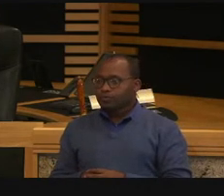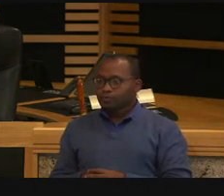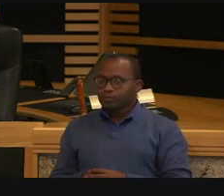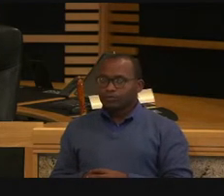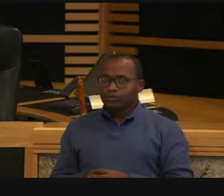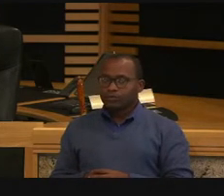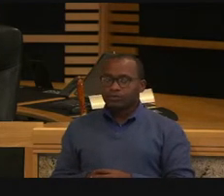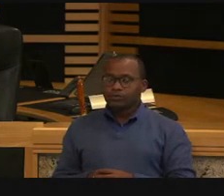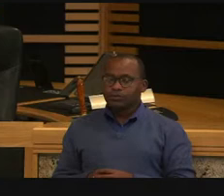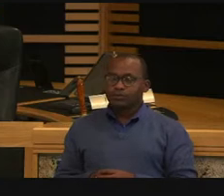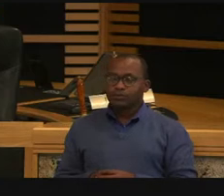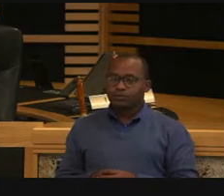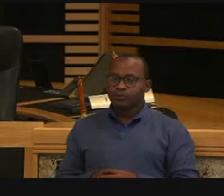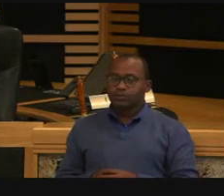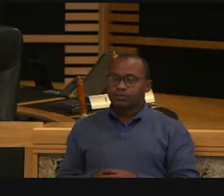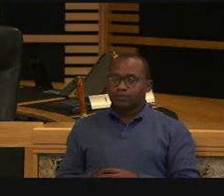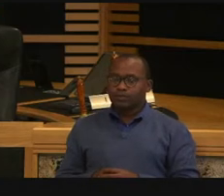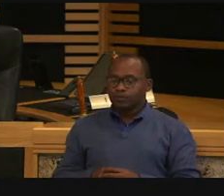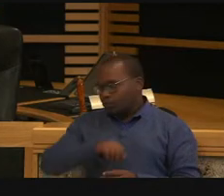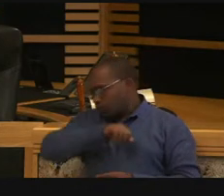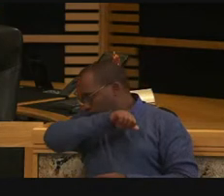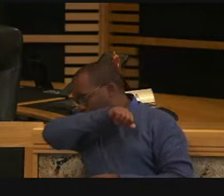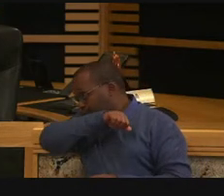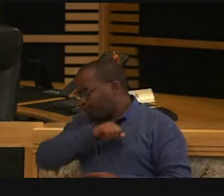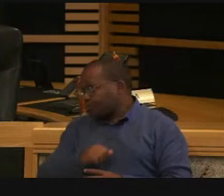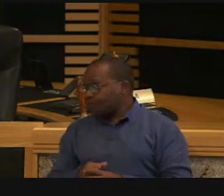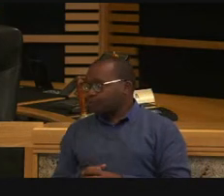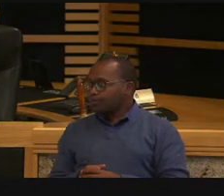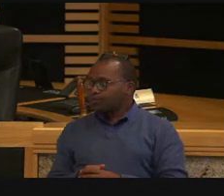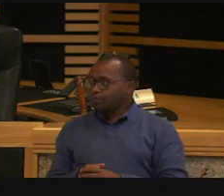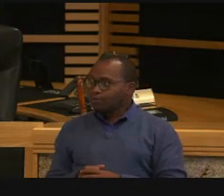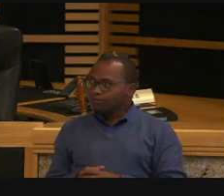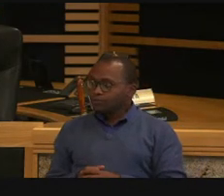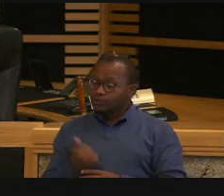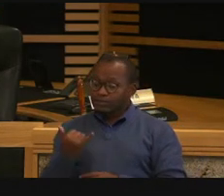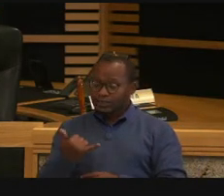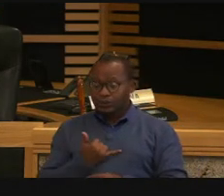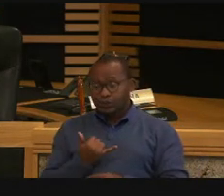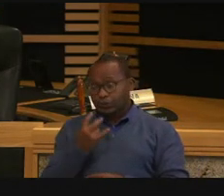Kuyabonakala ke bake imvulunile kukhonya no move.